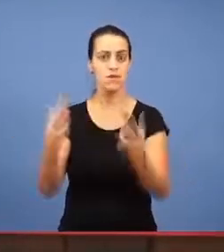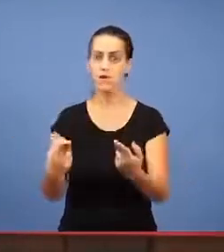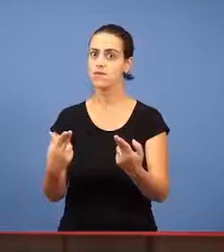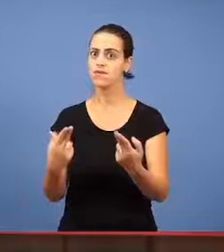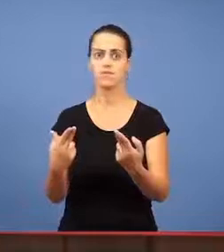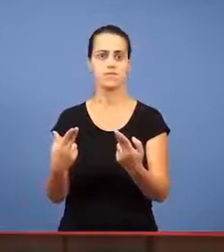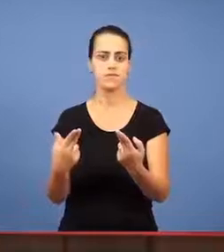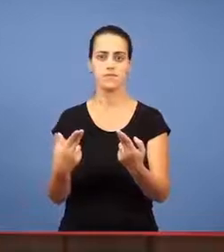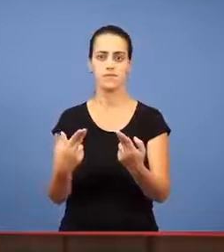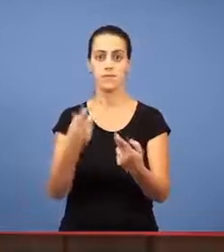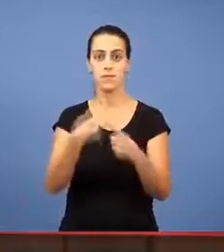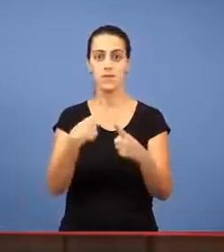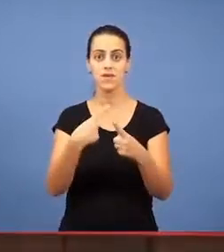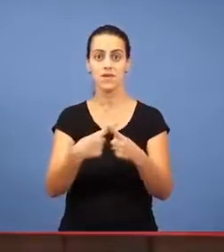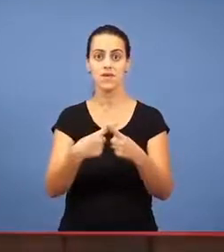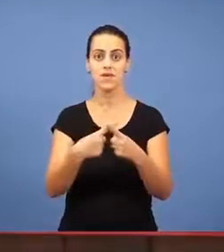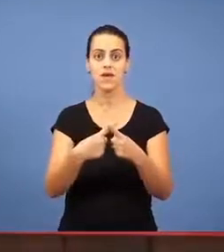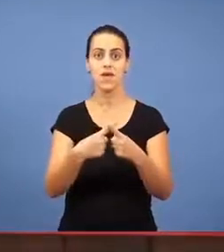We know that